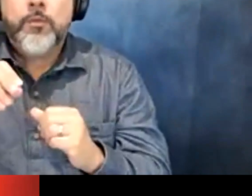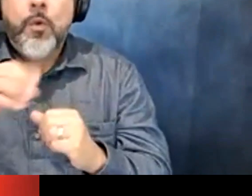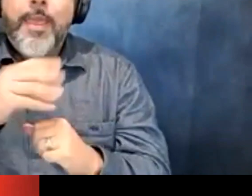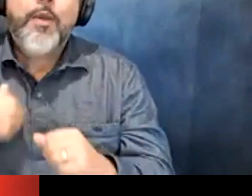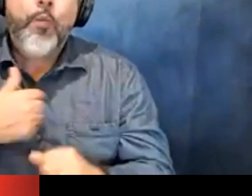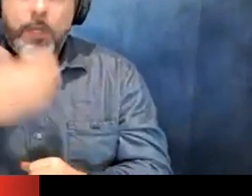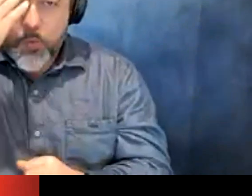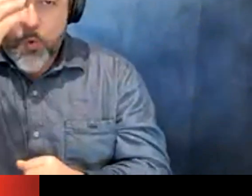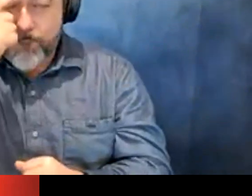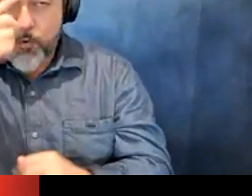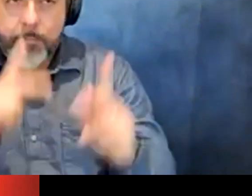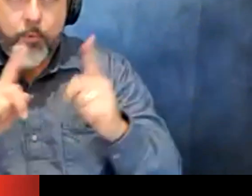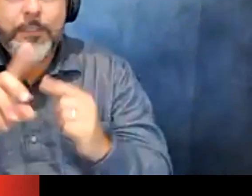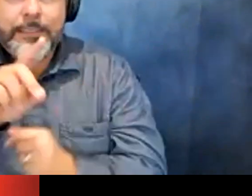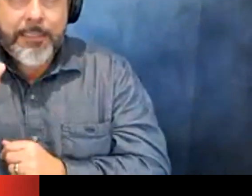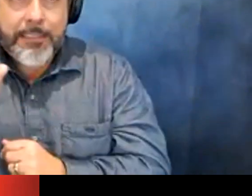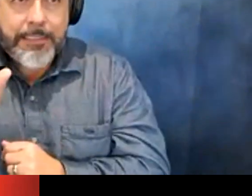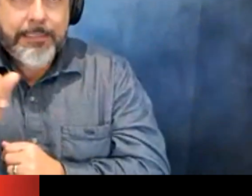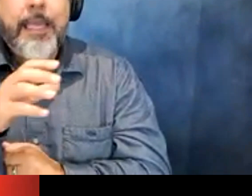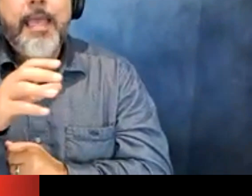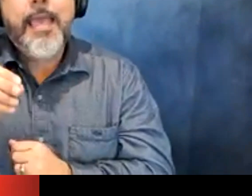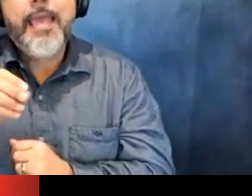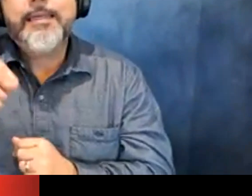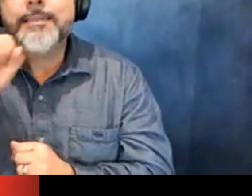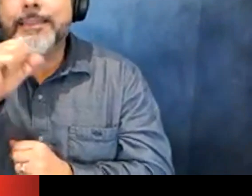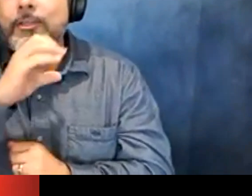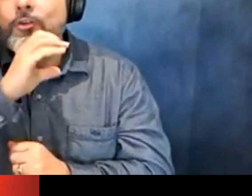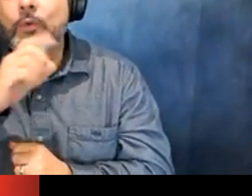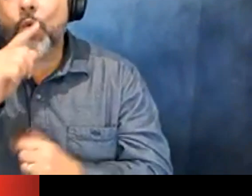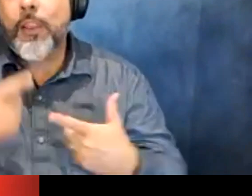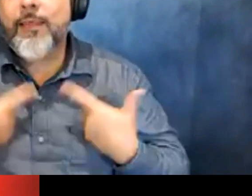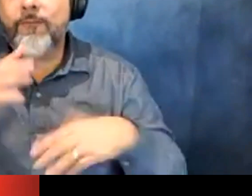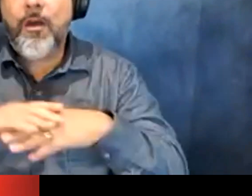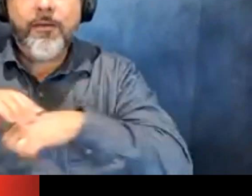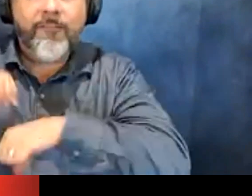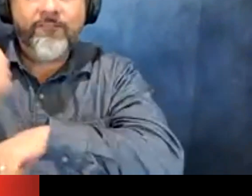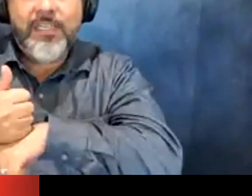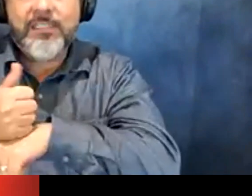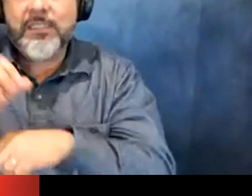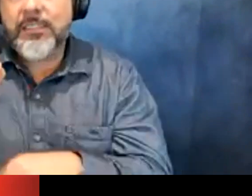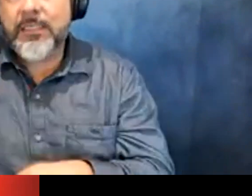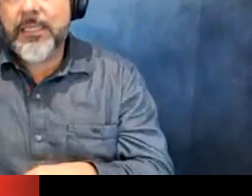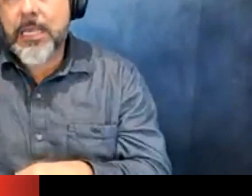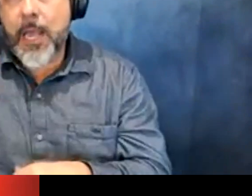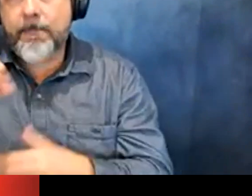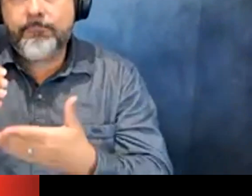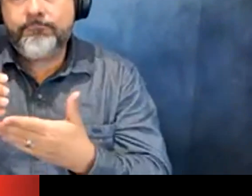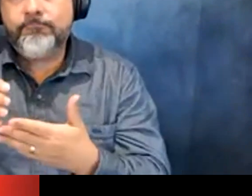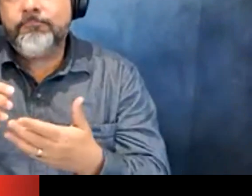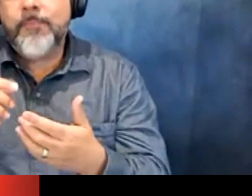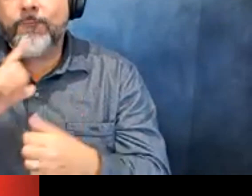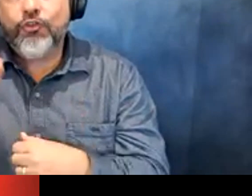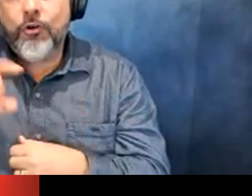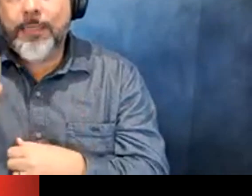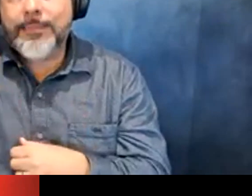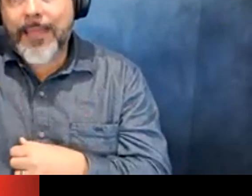that for people with disabilities and seniors who are living on fixed incomes, that certainly the SSI rate, which